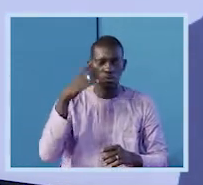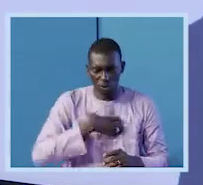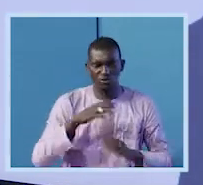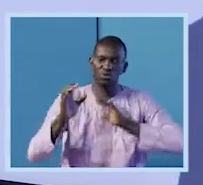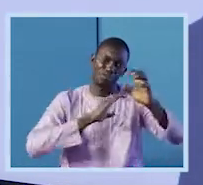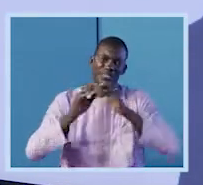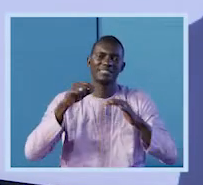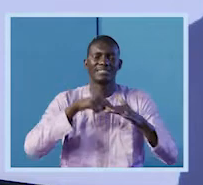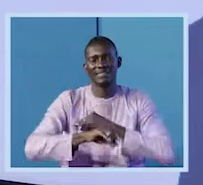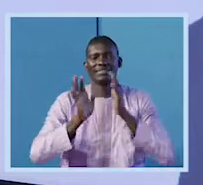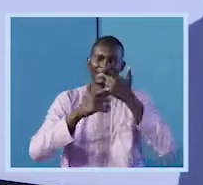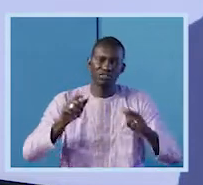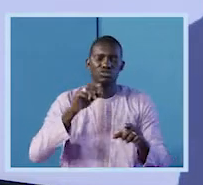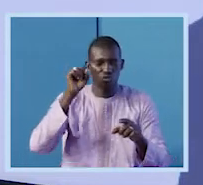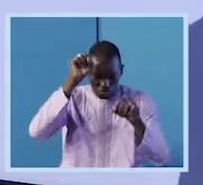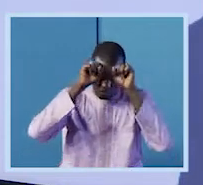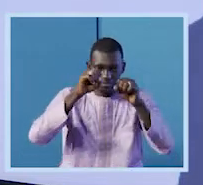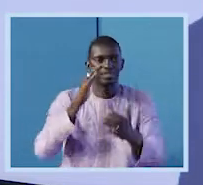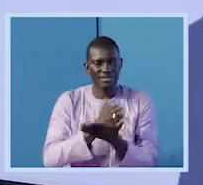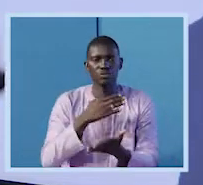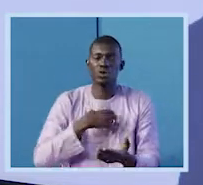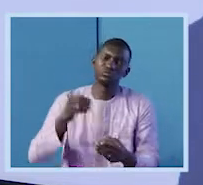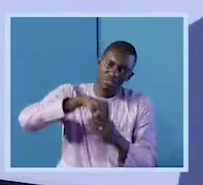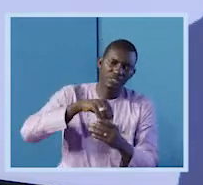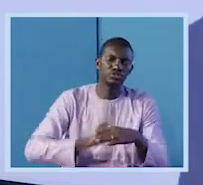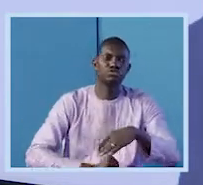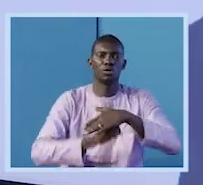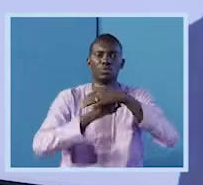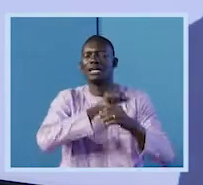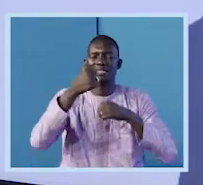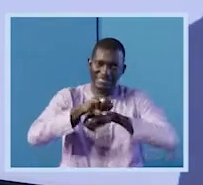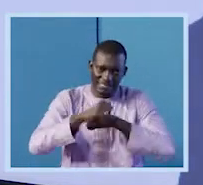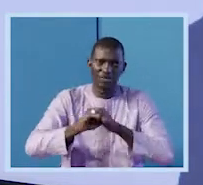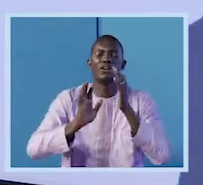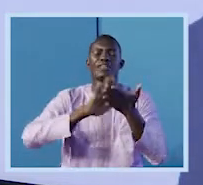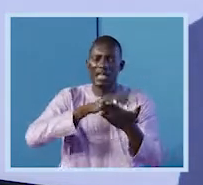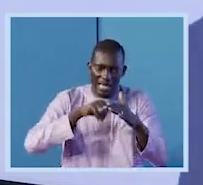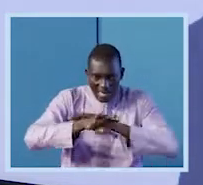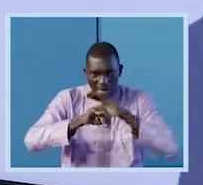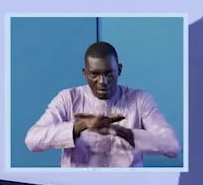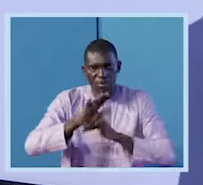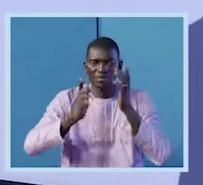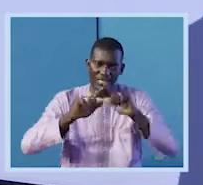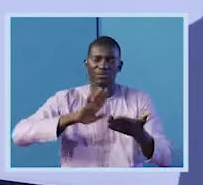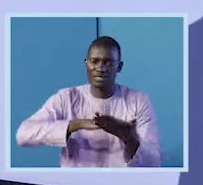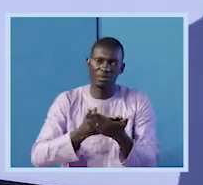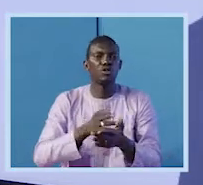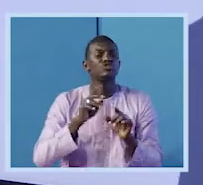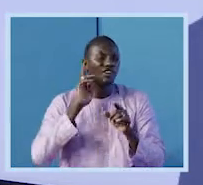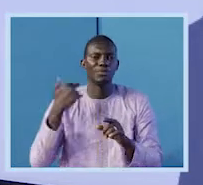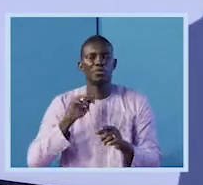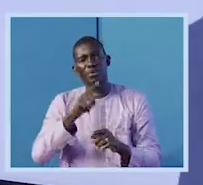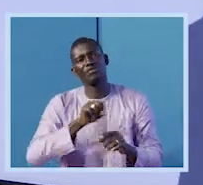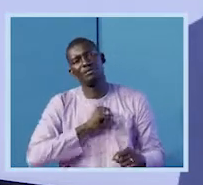sign language. So government really need to chip in, to support the training and the employment of sign language without deaf people paying it for themselves. Sometimes,